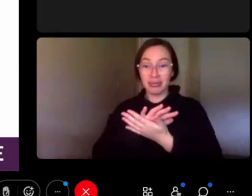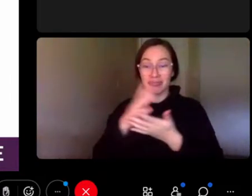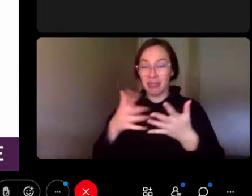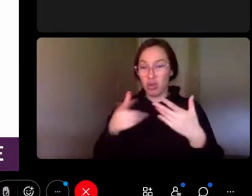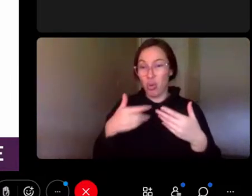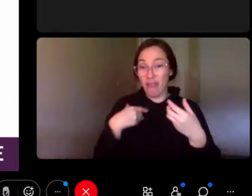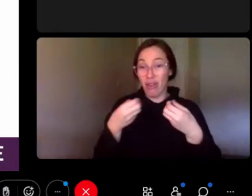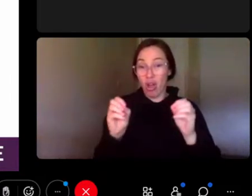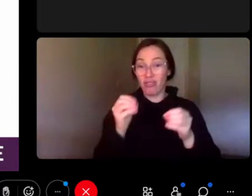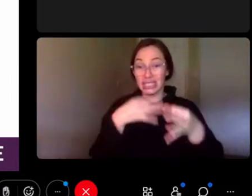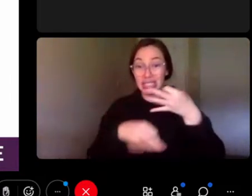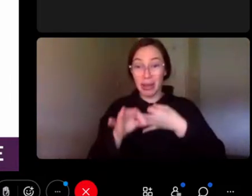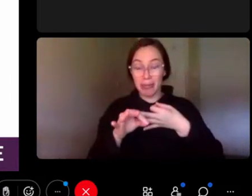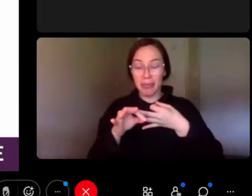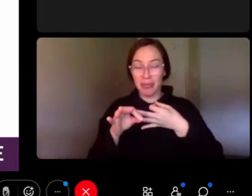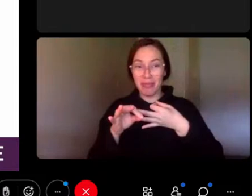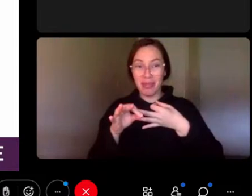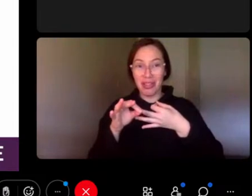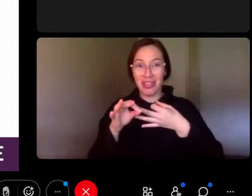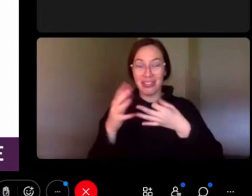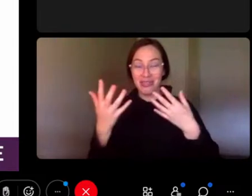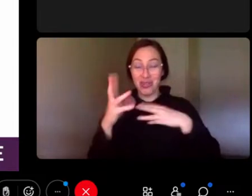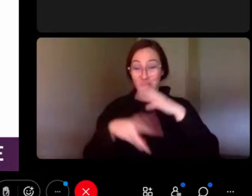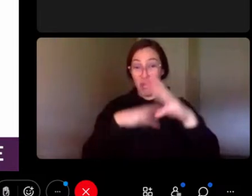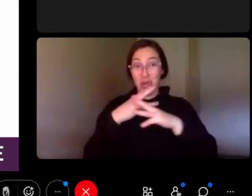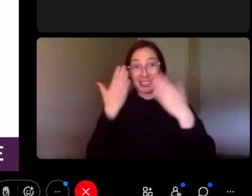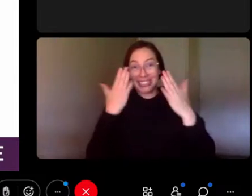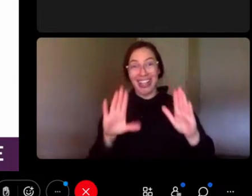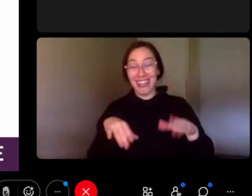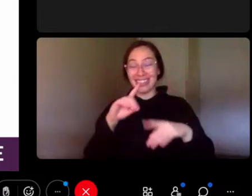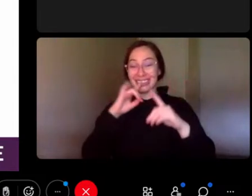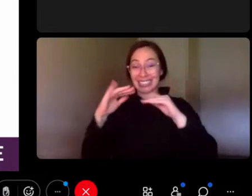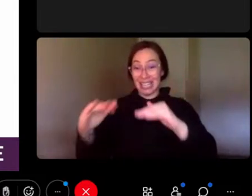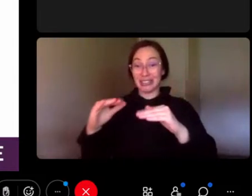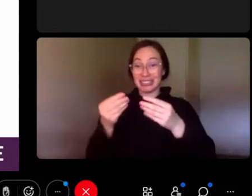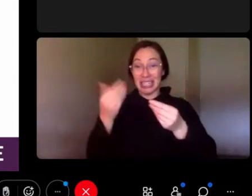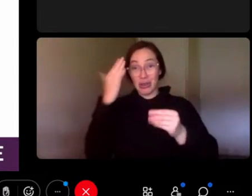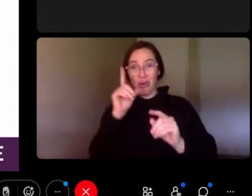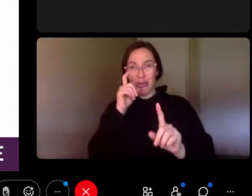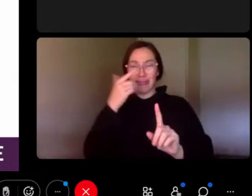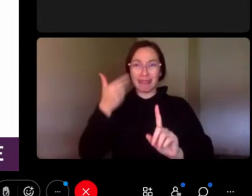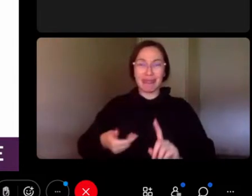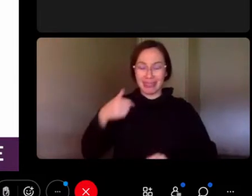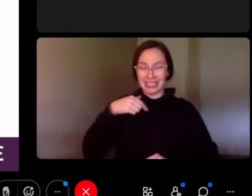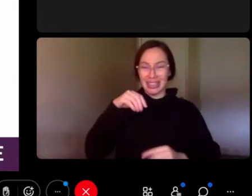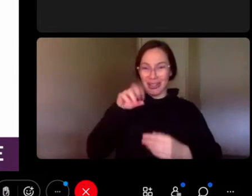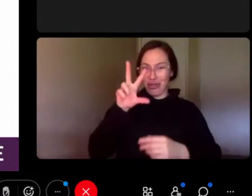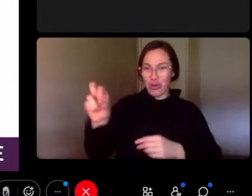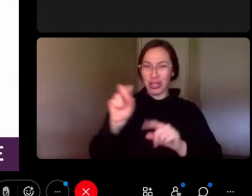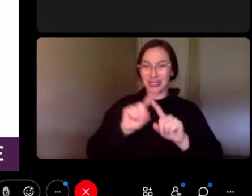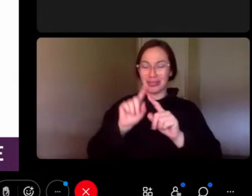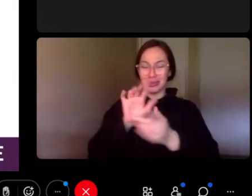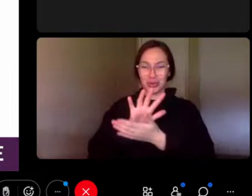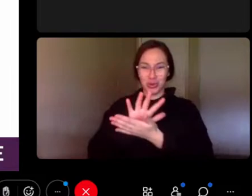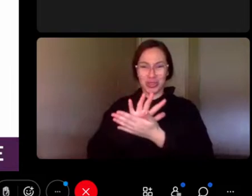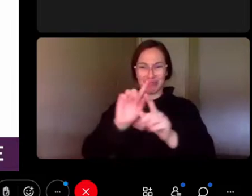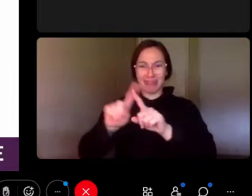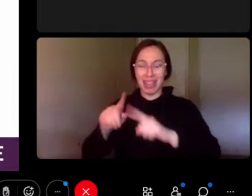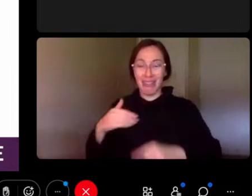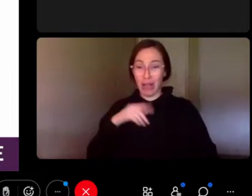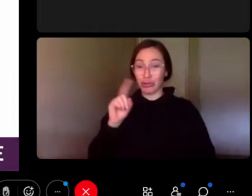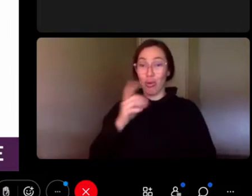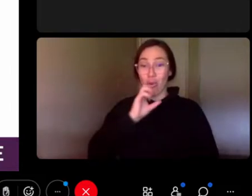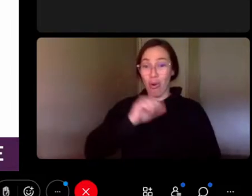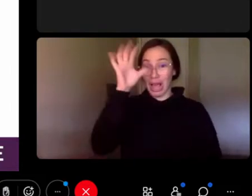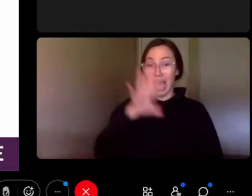sub or something and the world doesn't know, especially at Desert Sands. I mean, there's 30 schools. I will walk in. I was just some old guy walk